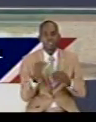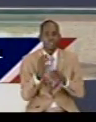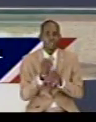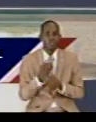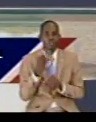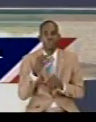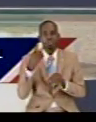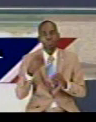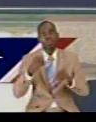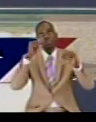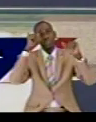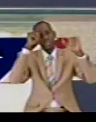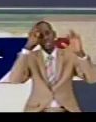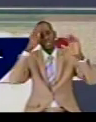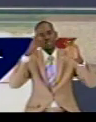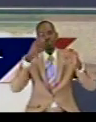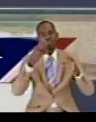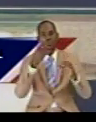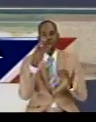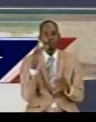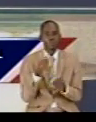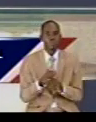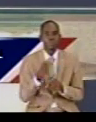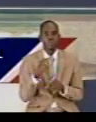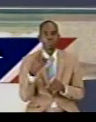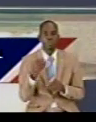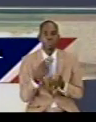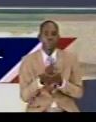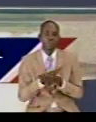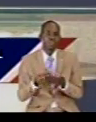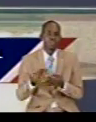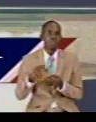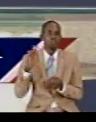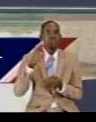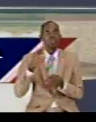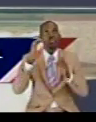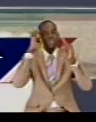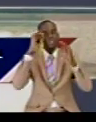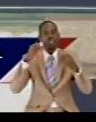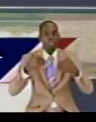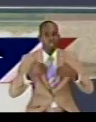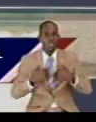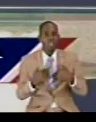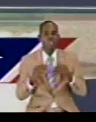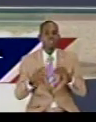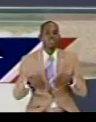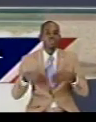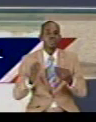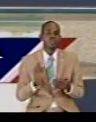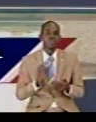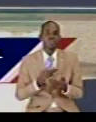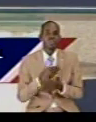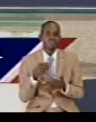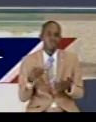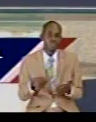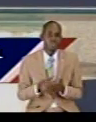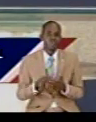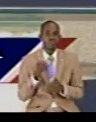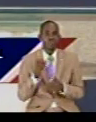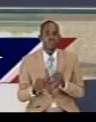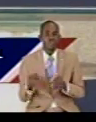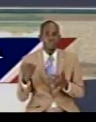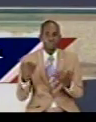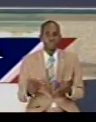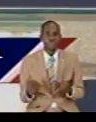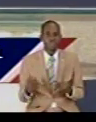Father the promise of the Holy Ghost, he has shed forth this which ye now